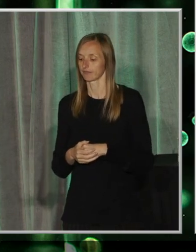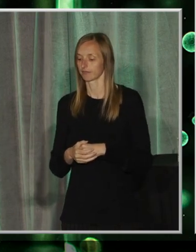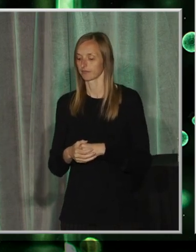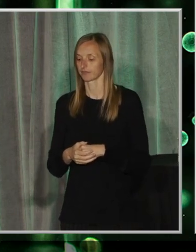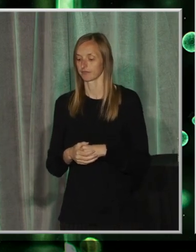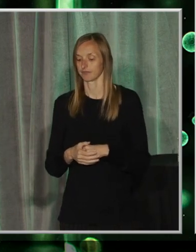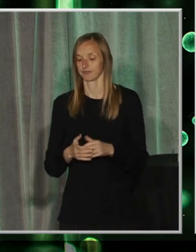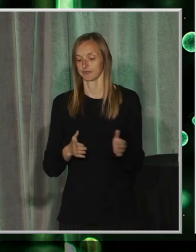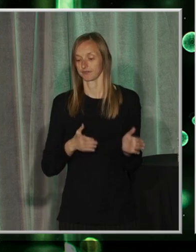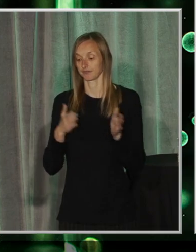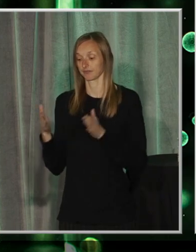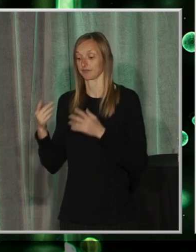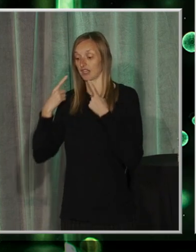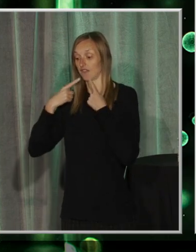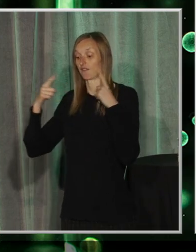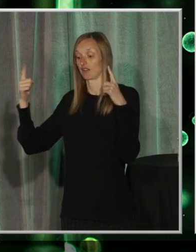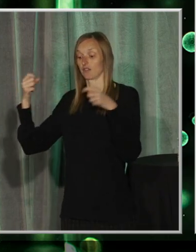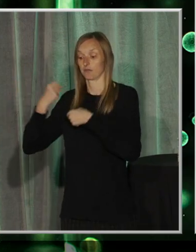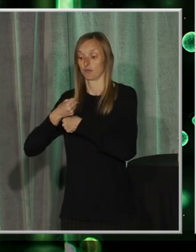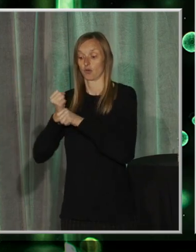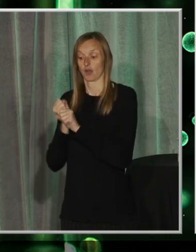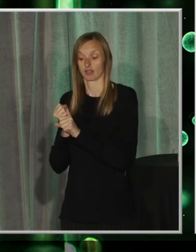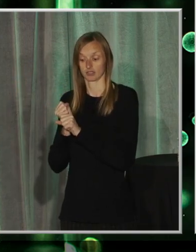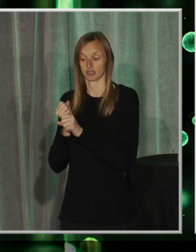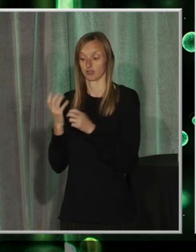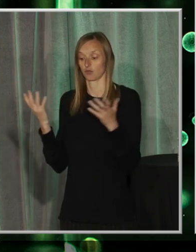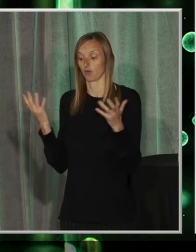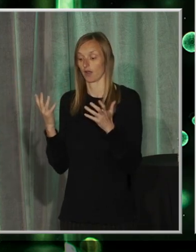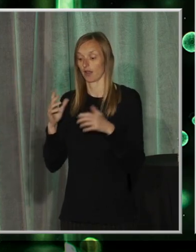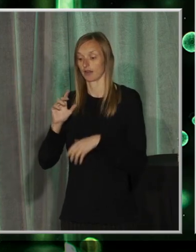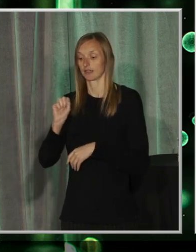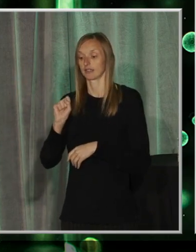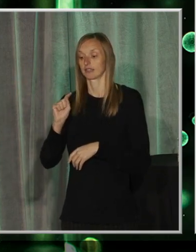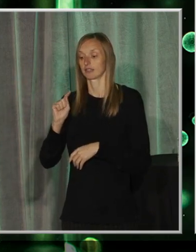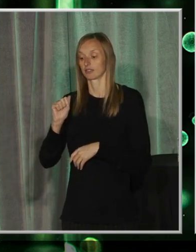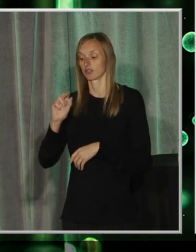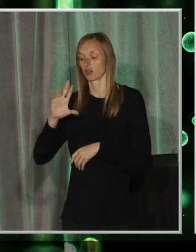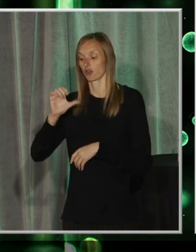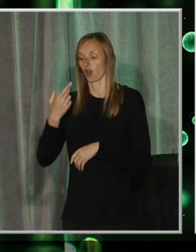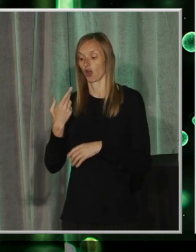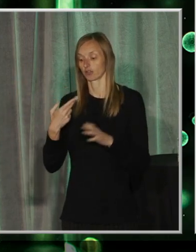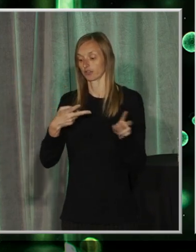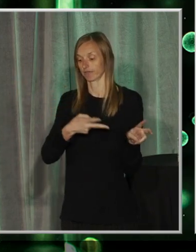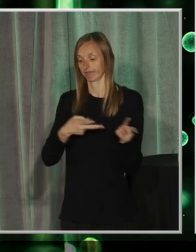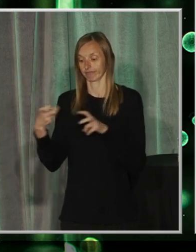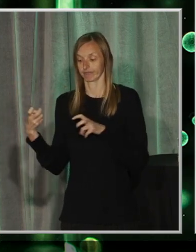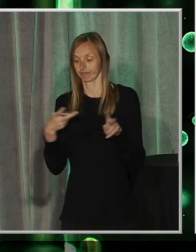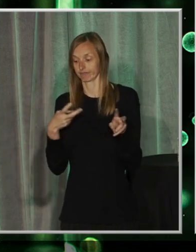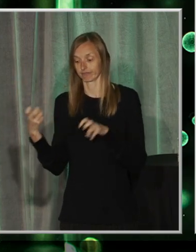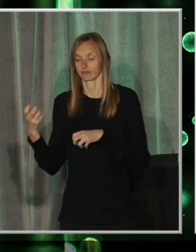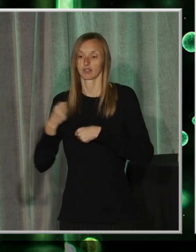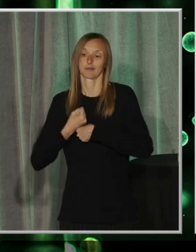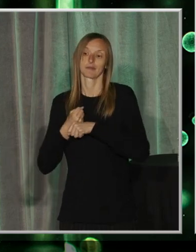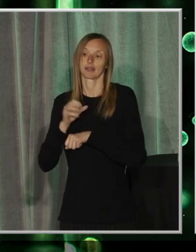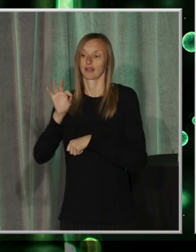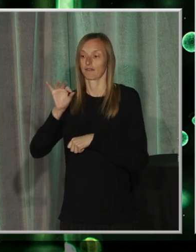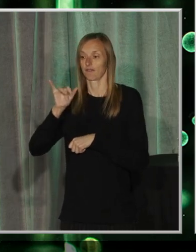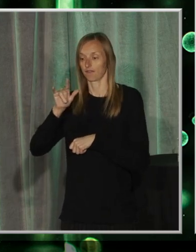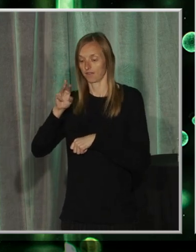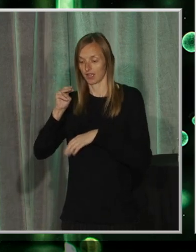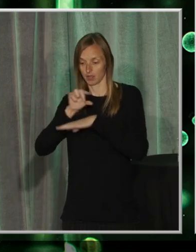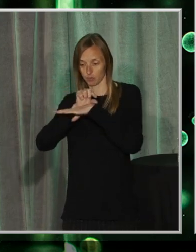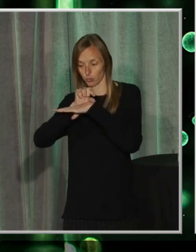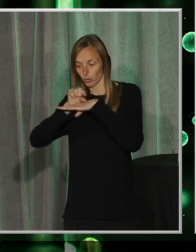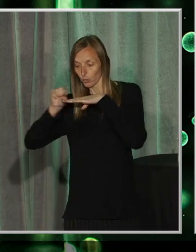In the effective production, we'll extract starch ourselves. We'll produce the film, and